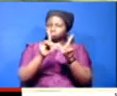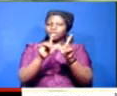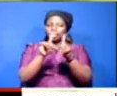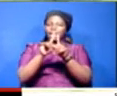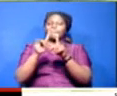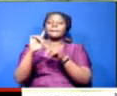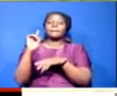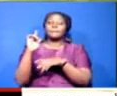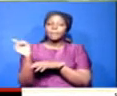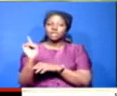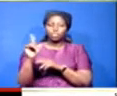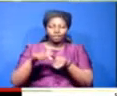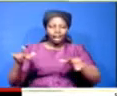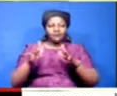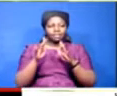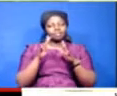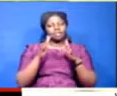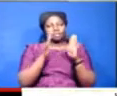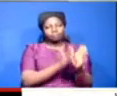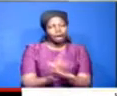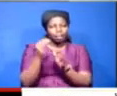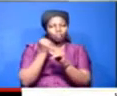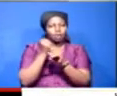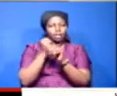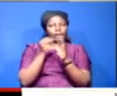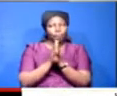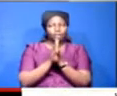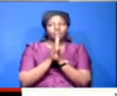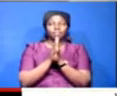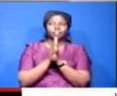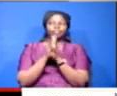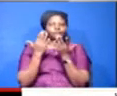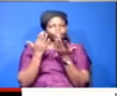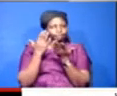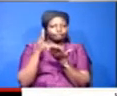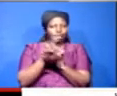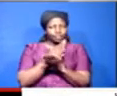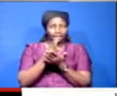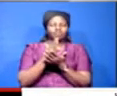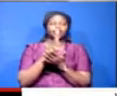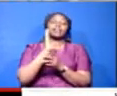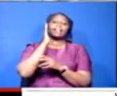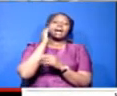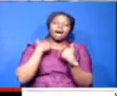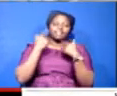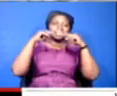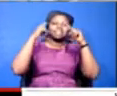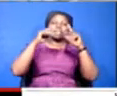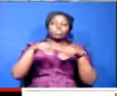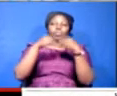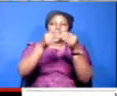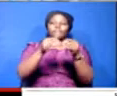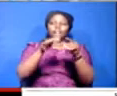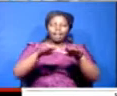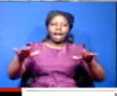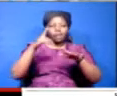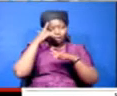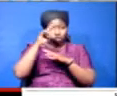with partners in the education sector, has succeeded in titling parcels of land belonging to 20,000 schools and the surveying